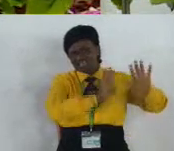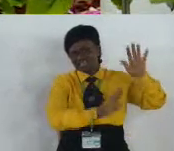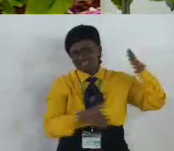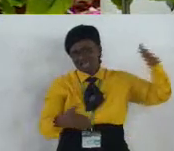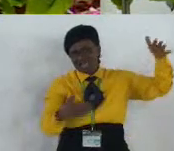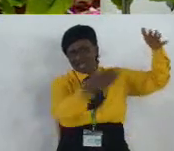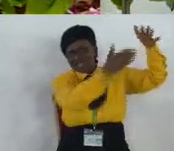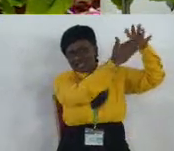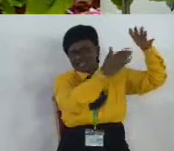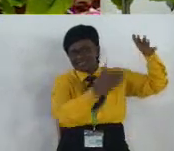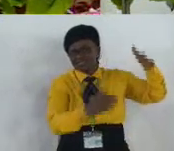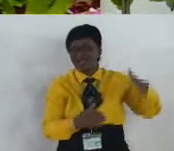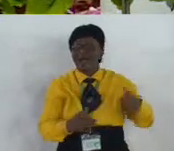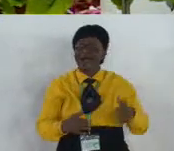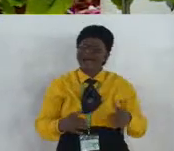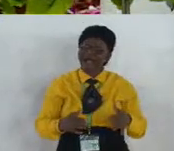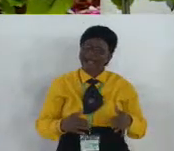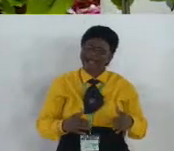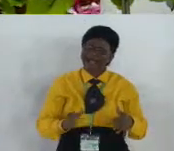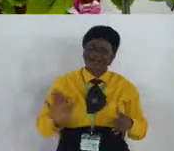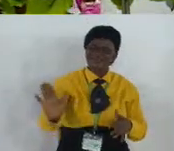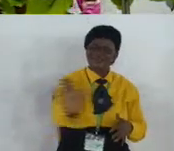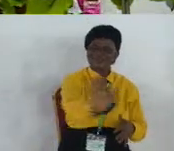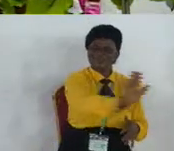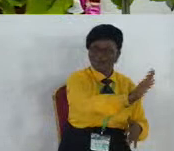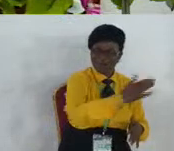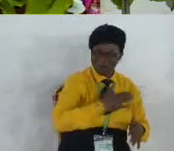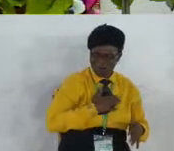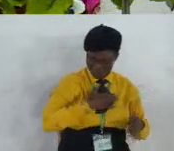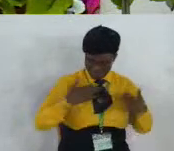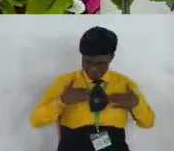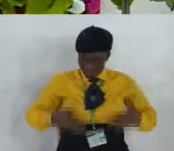against your body is over.